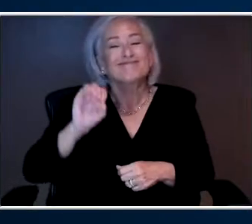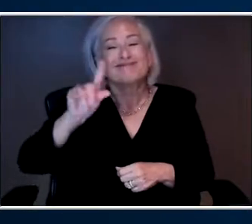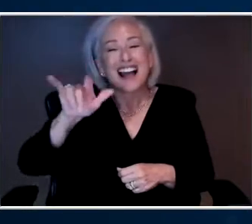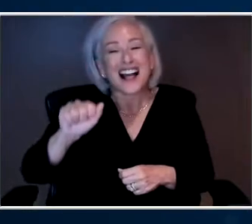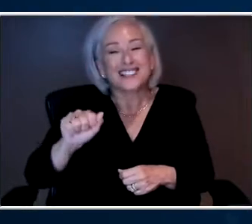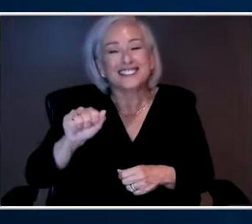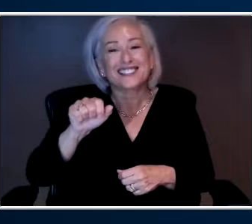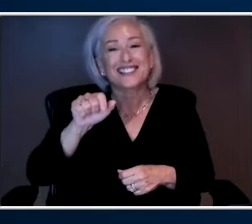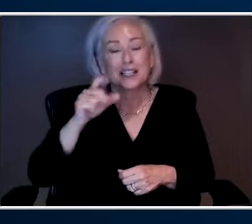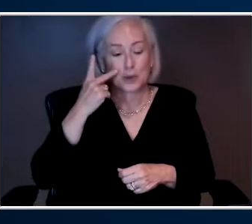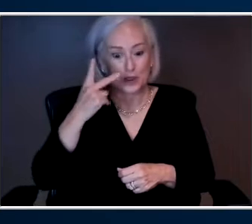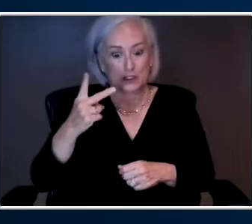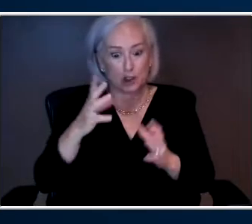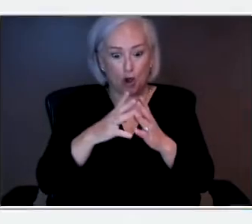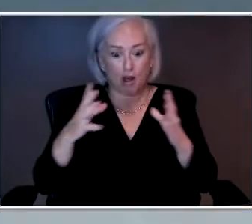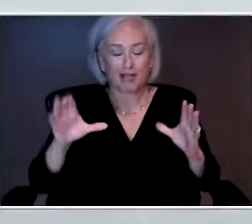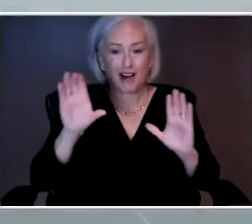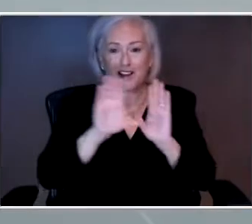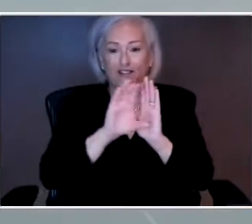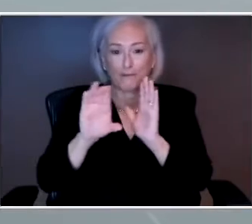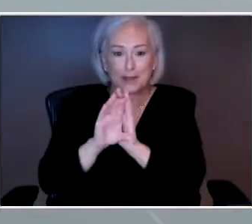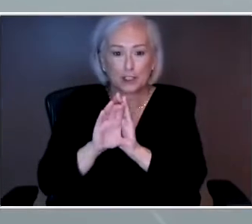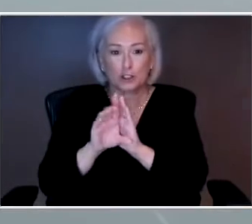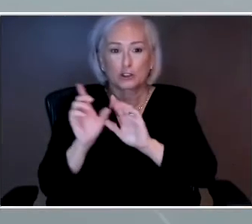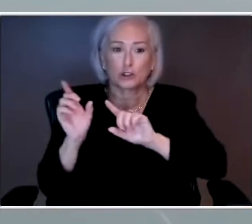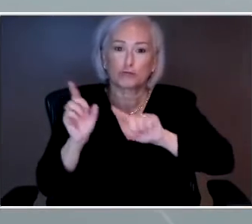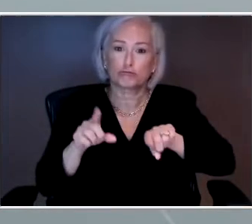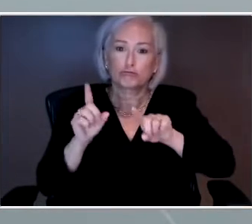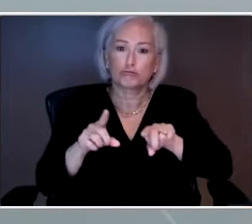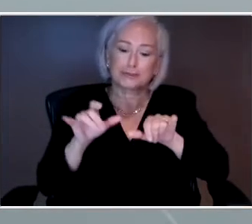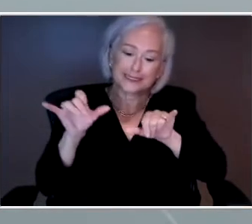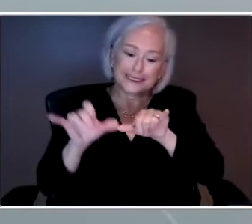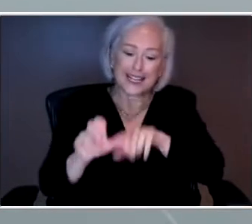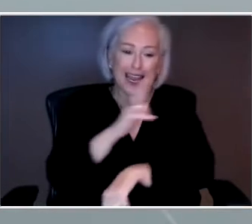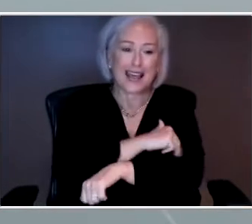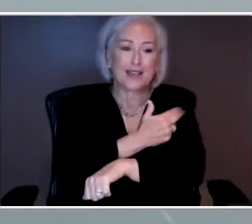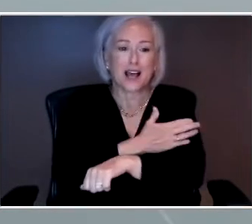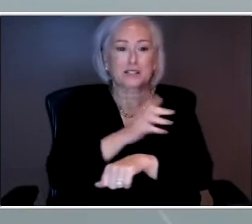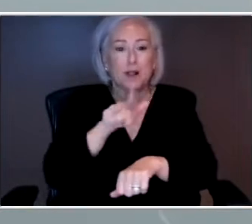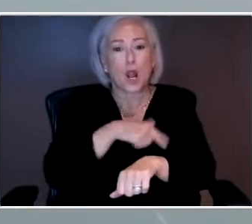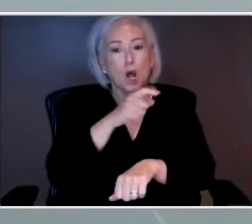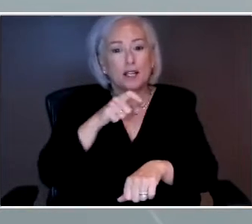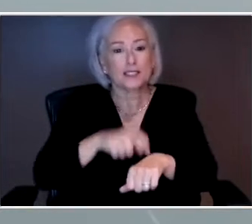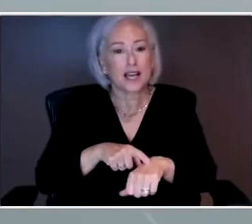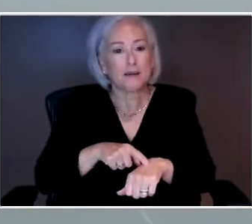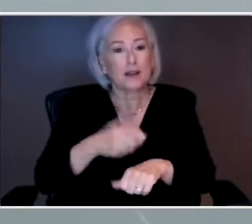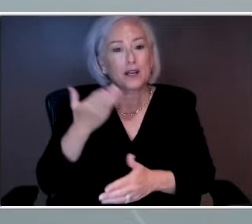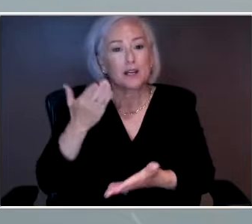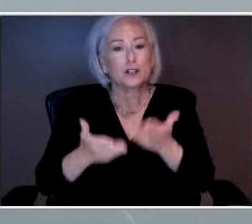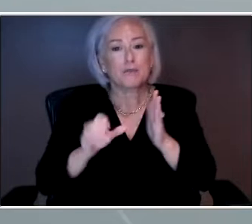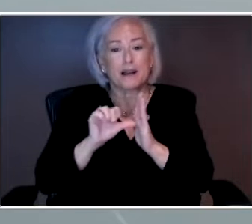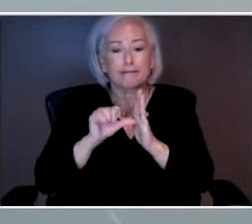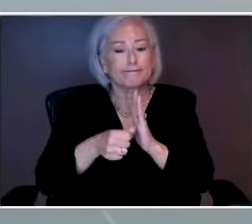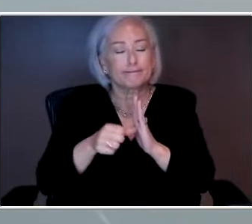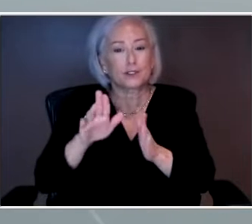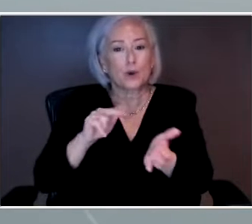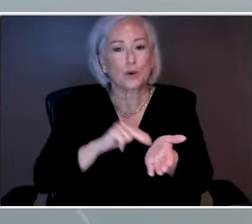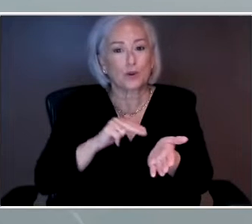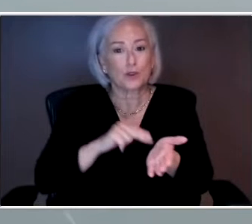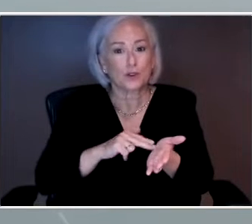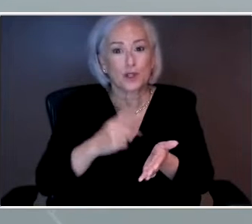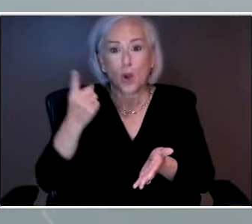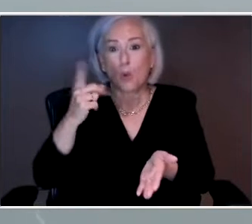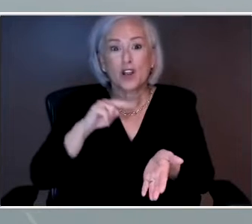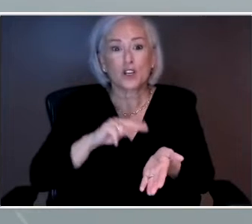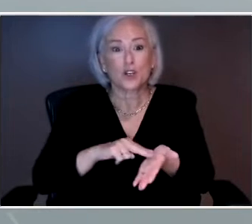the hospital, and you must have made a pretty darn good impression on your nurses, because one of your nurses invited you to be in their wedding party.